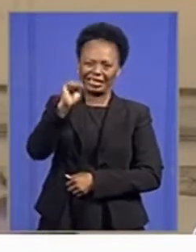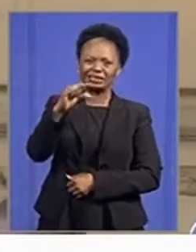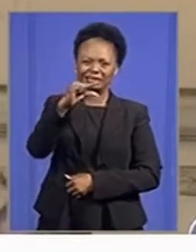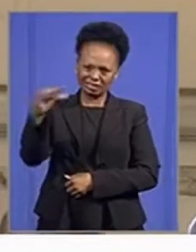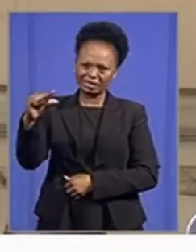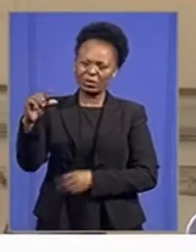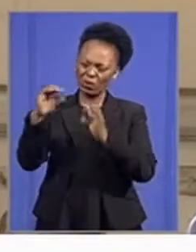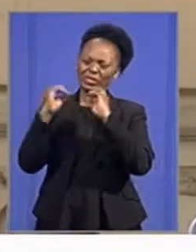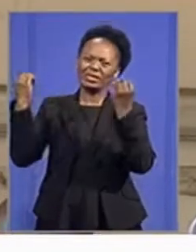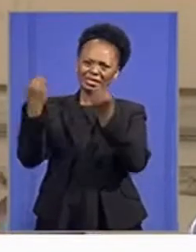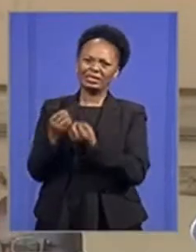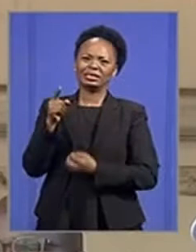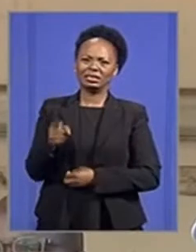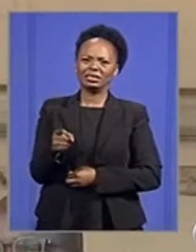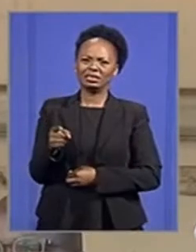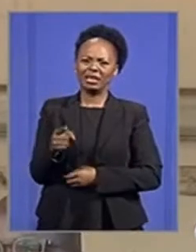is suspended.